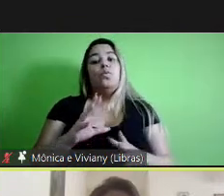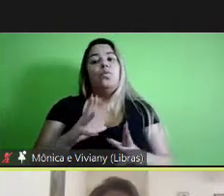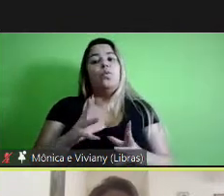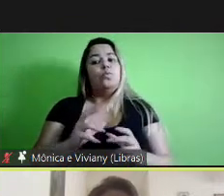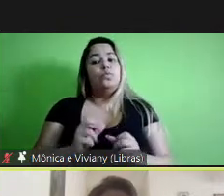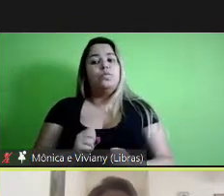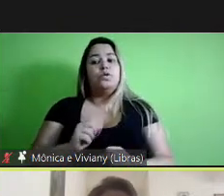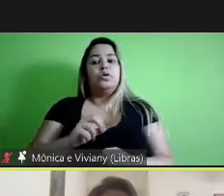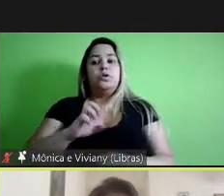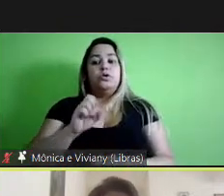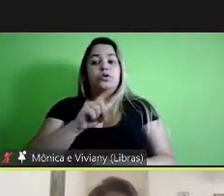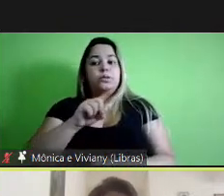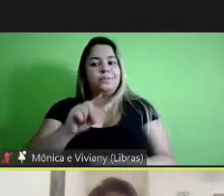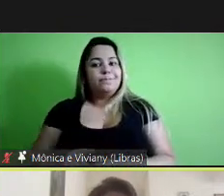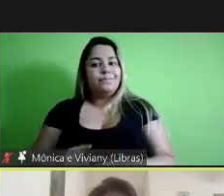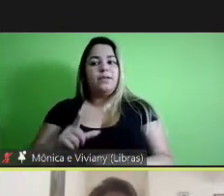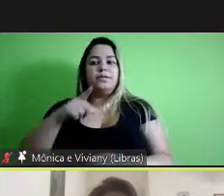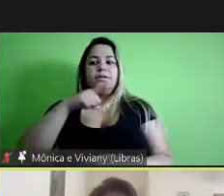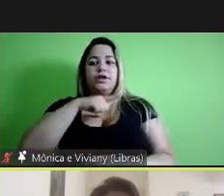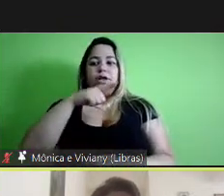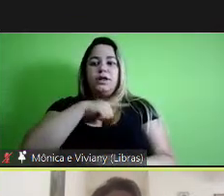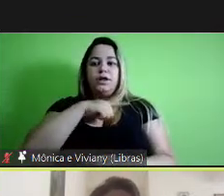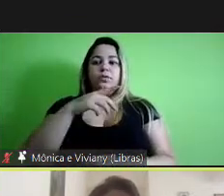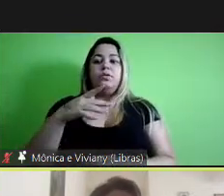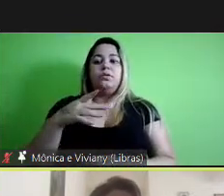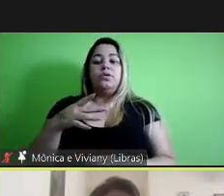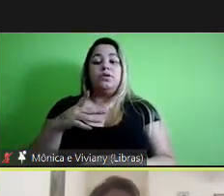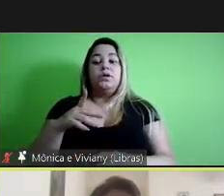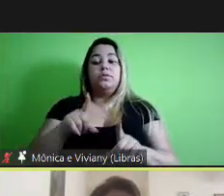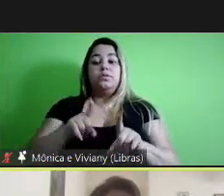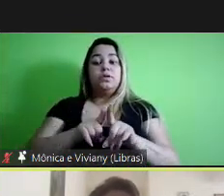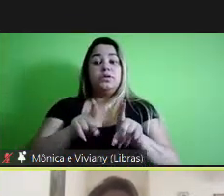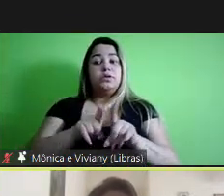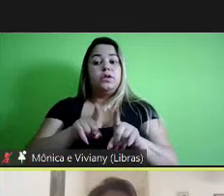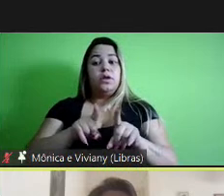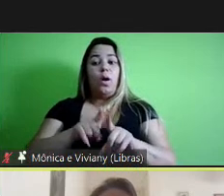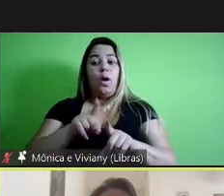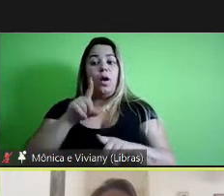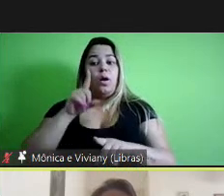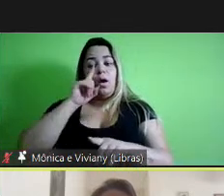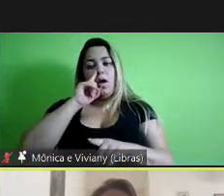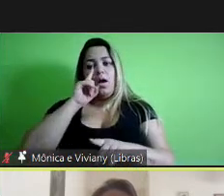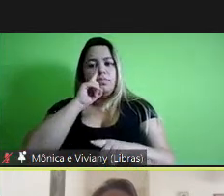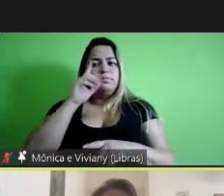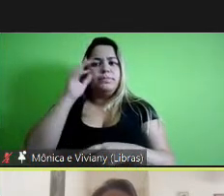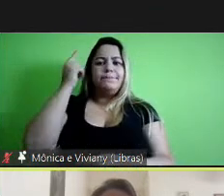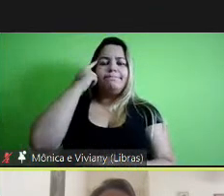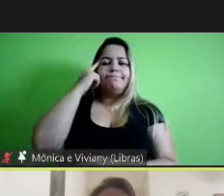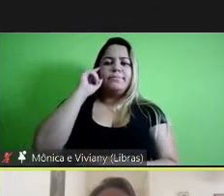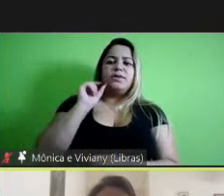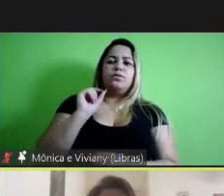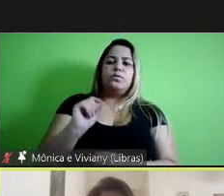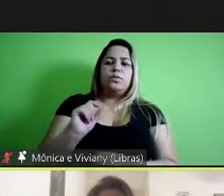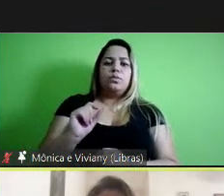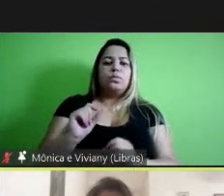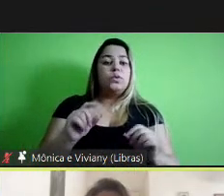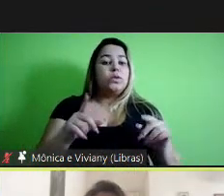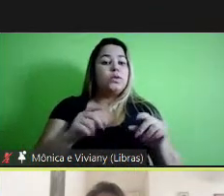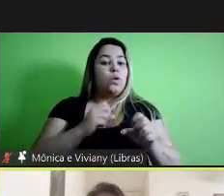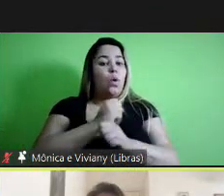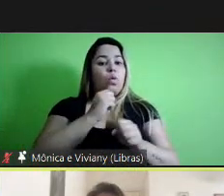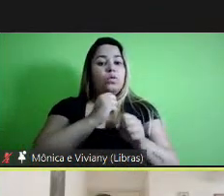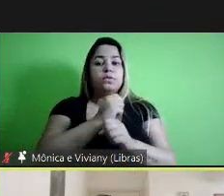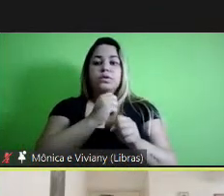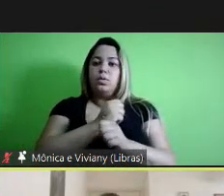of the energy consumption in the country comes from healthcare systems. This is at the core for us to